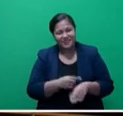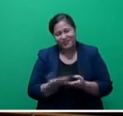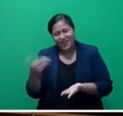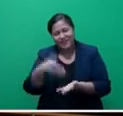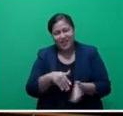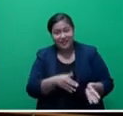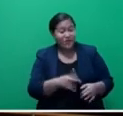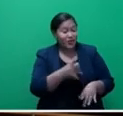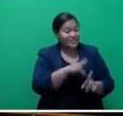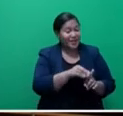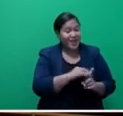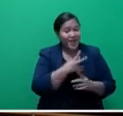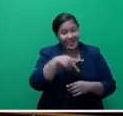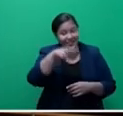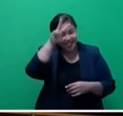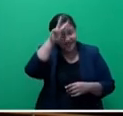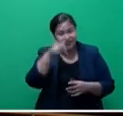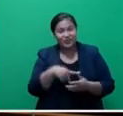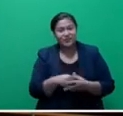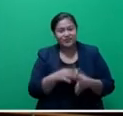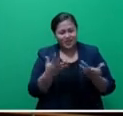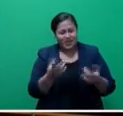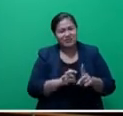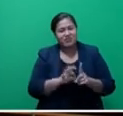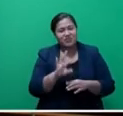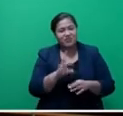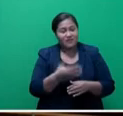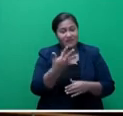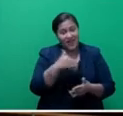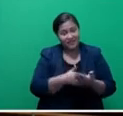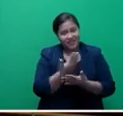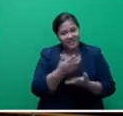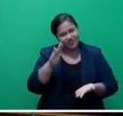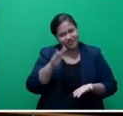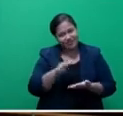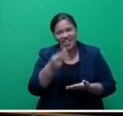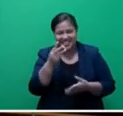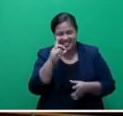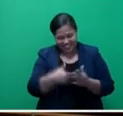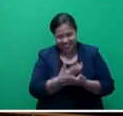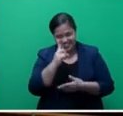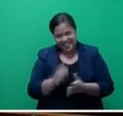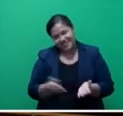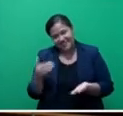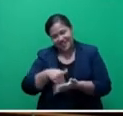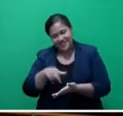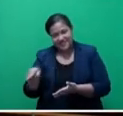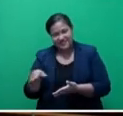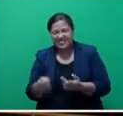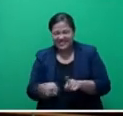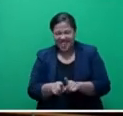example, Kandavu, Honourable Speaker, sir, it's now improved from 5 days to 3 days. And similarly for Lomaiviti, Yaseasa,